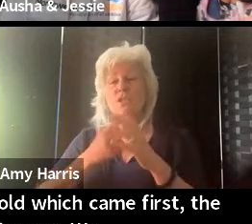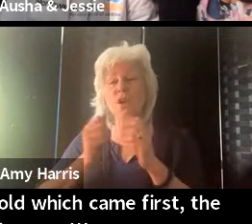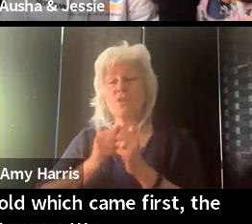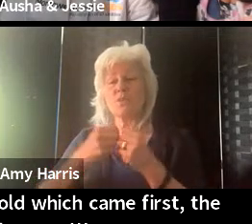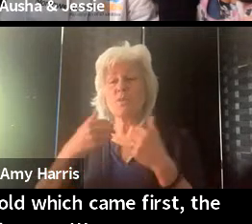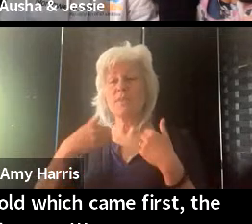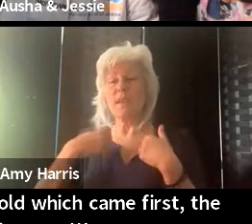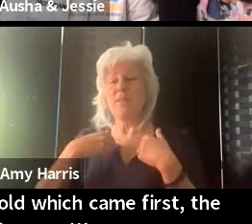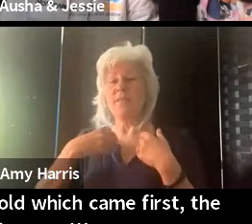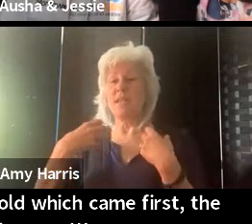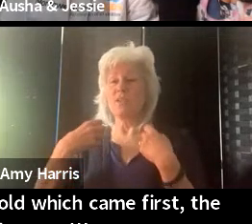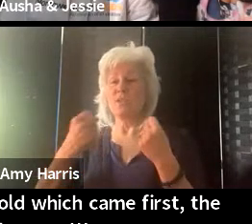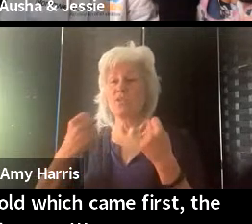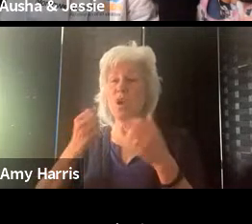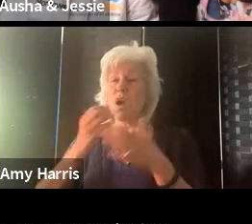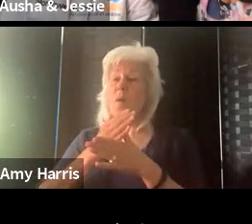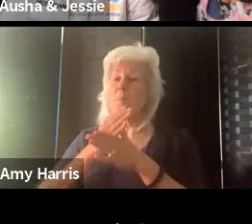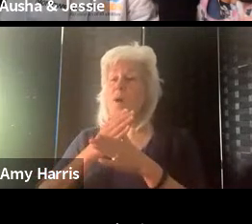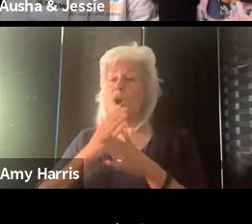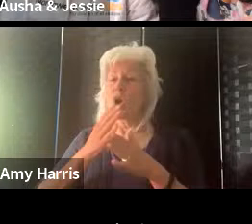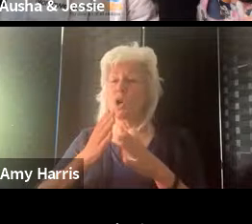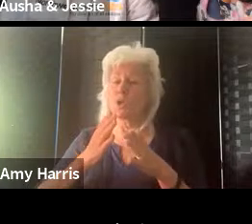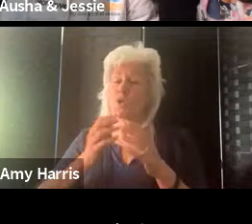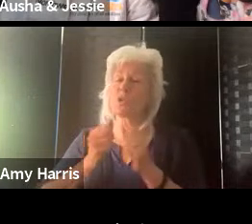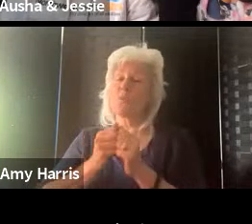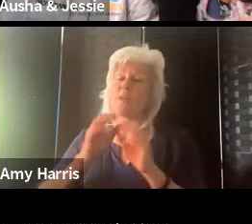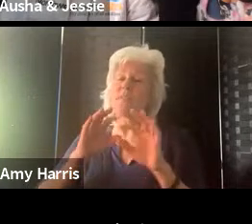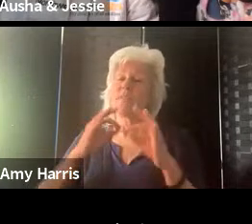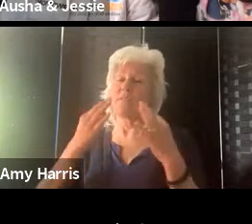really strong partnership with families.